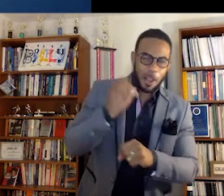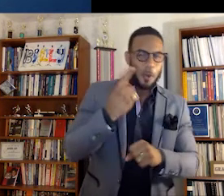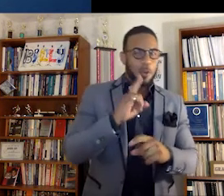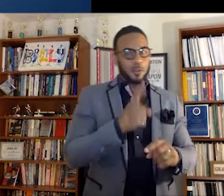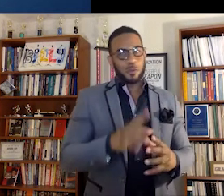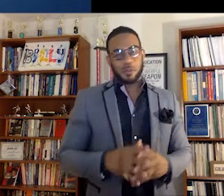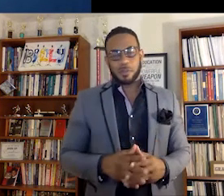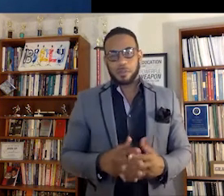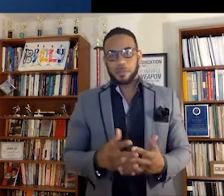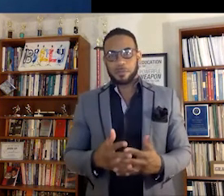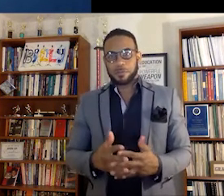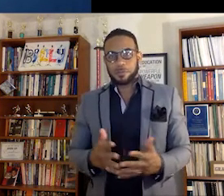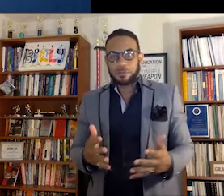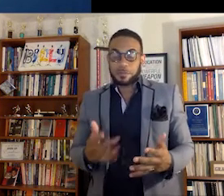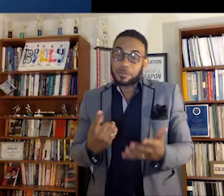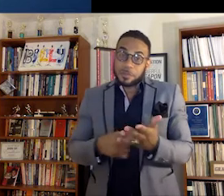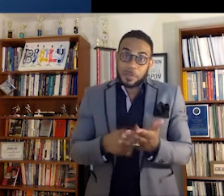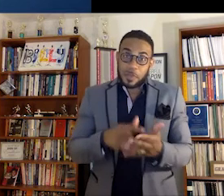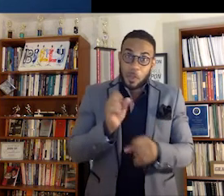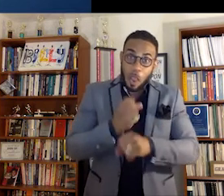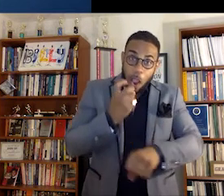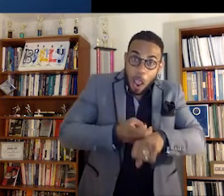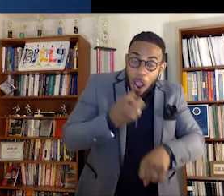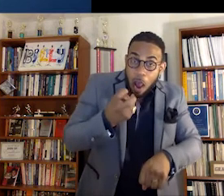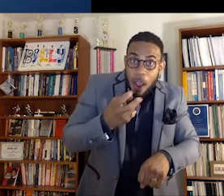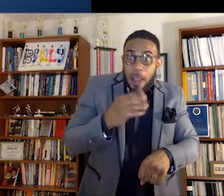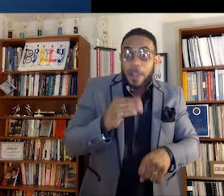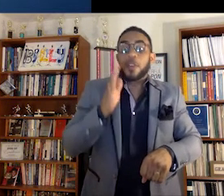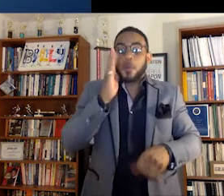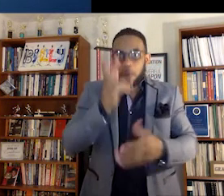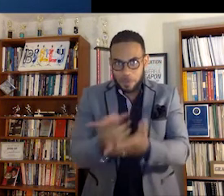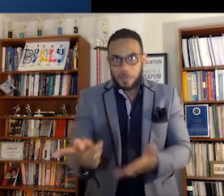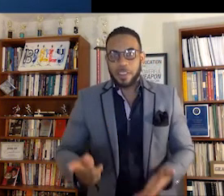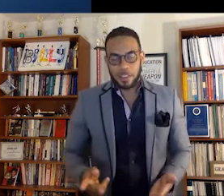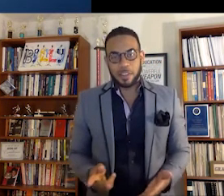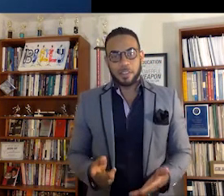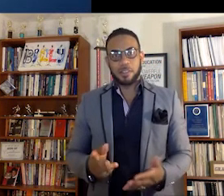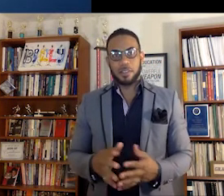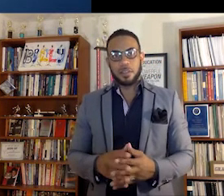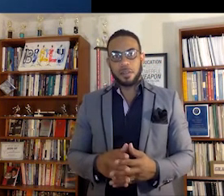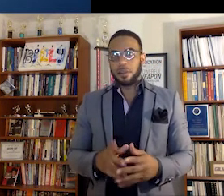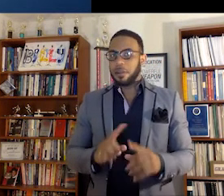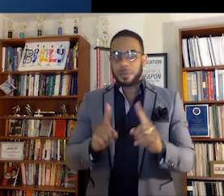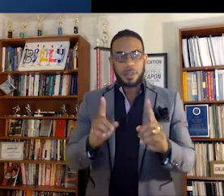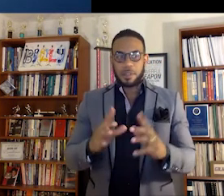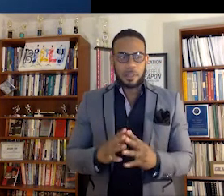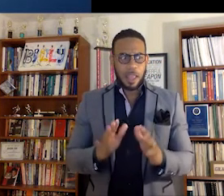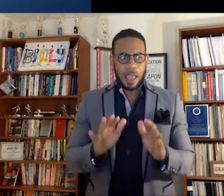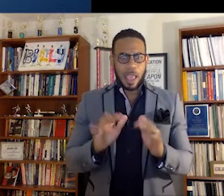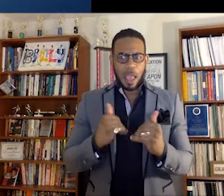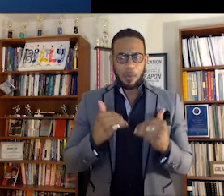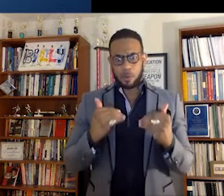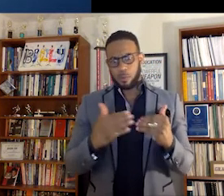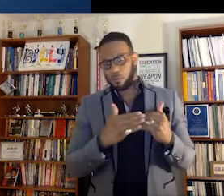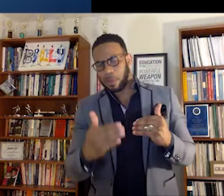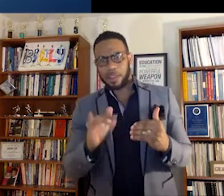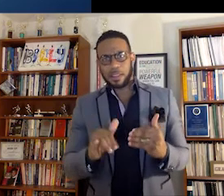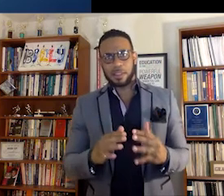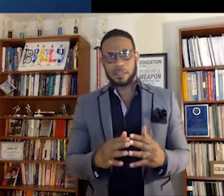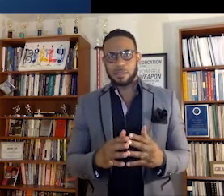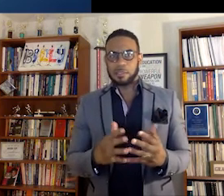true. Sometimes you work really hard and you will fail. But how do we move past